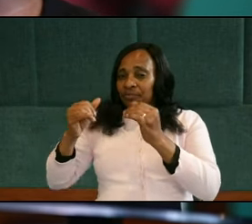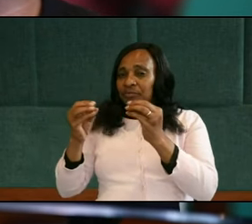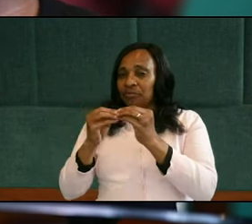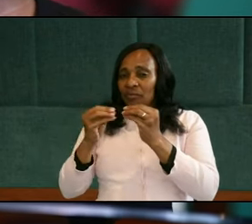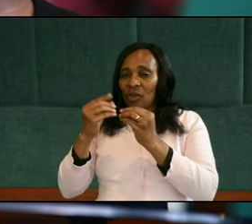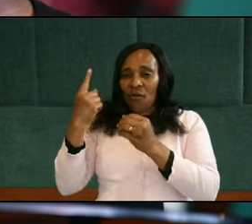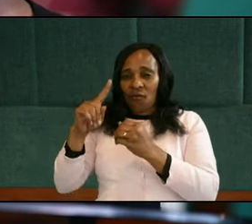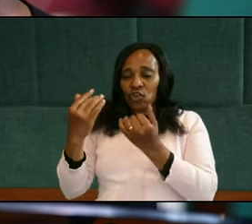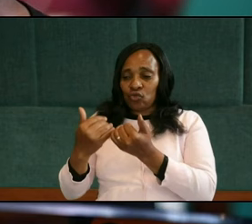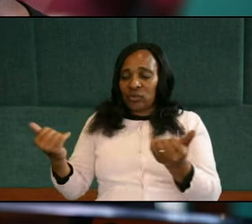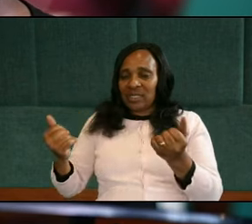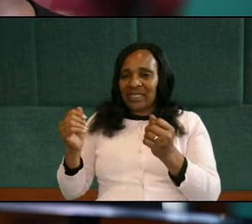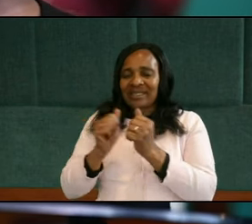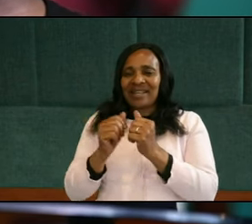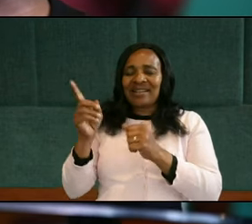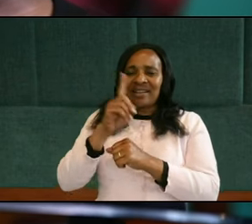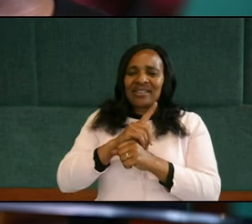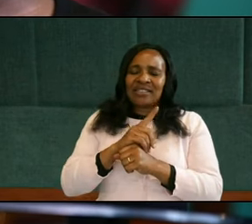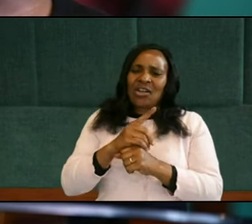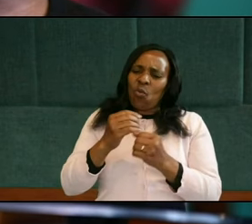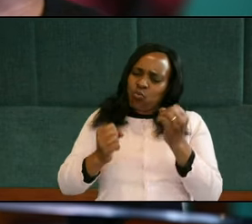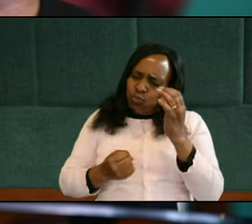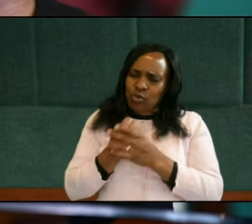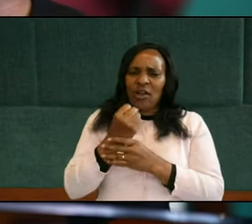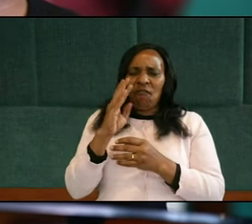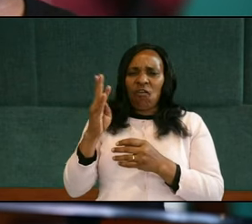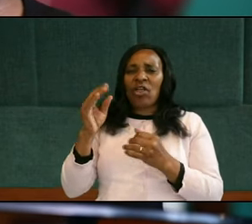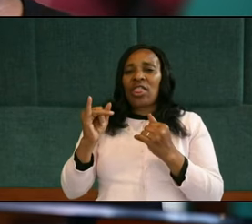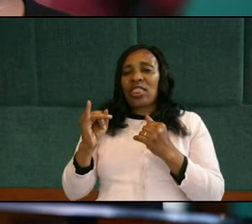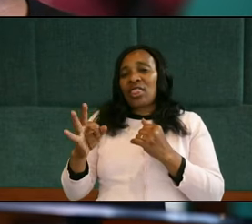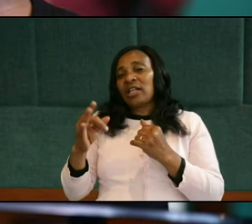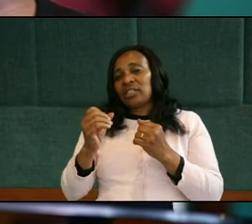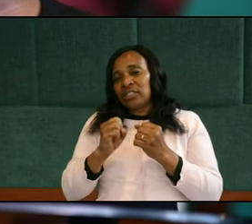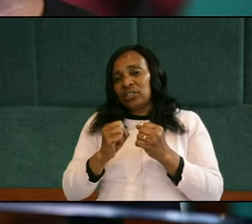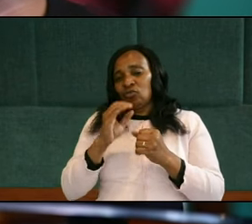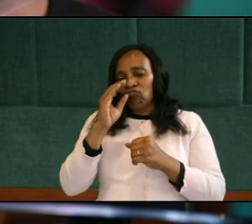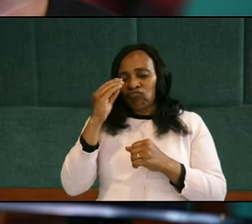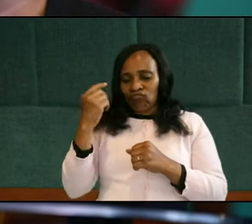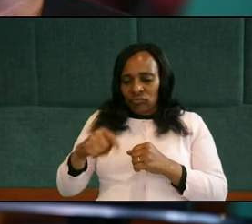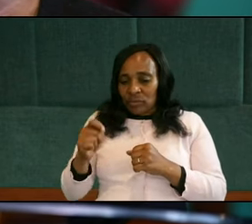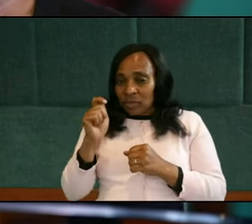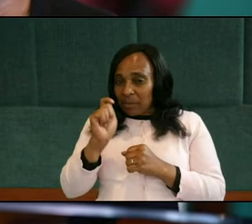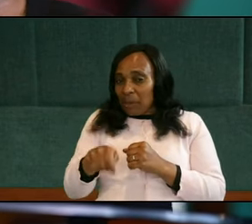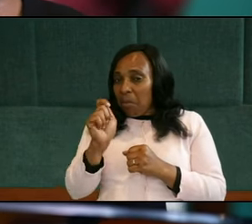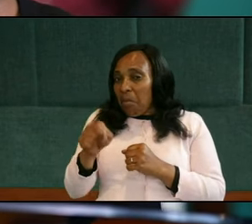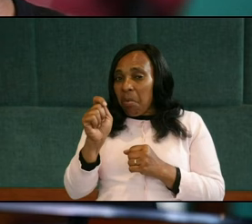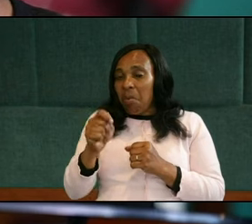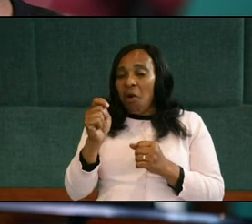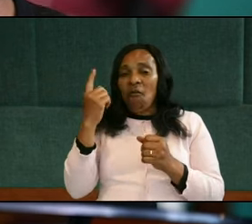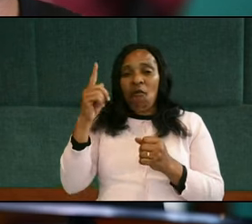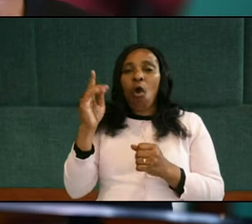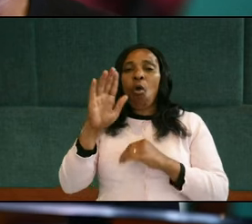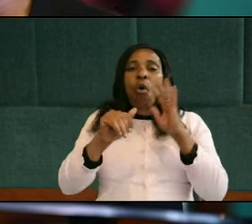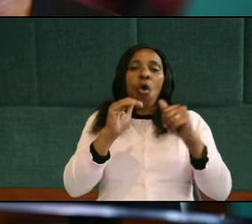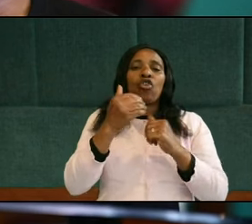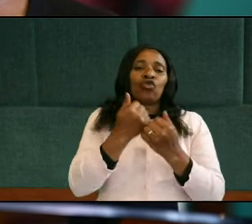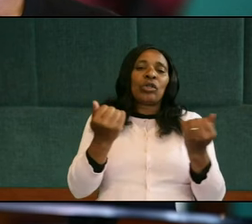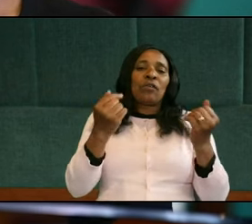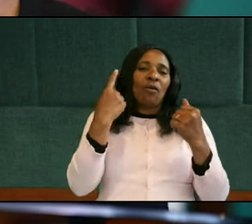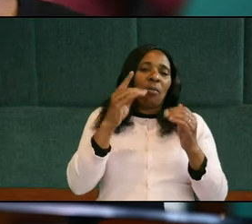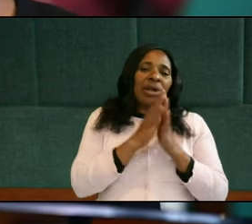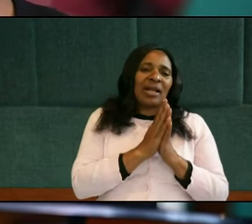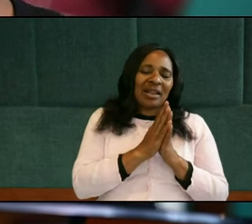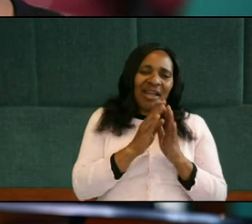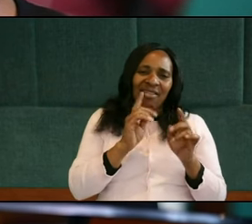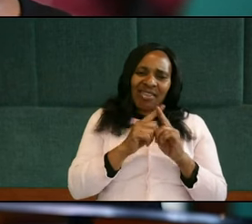10 days, she woke up at 4:30 a.m. when a bell rang to call all children to pray. With a